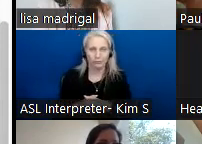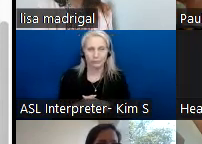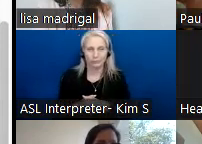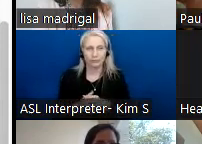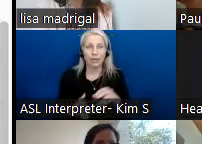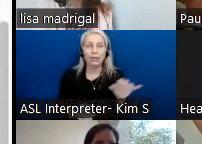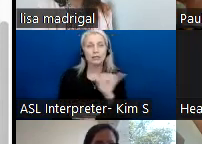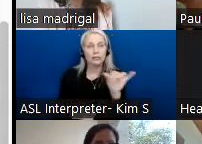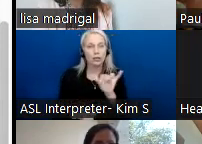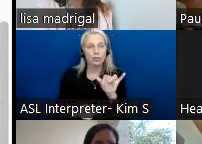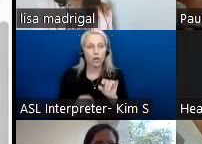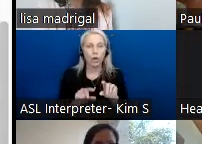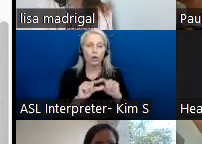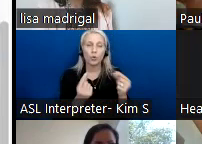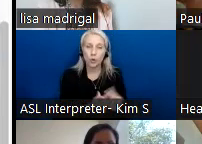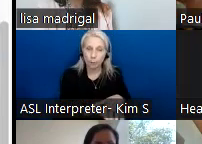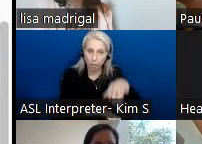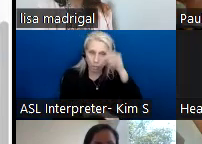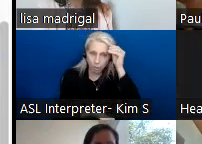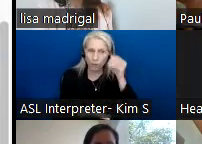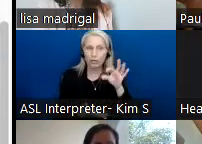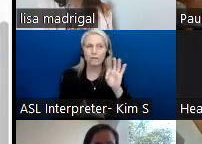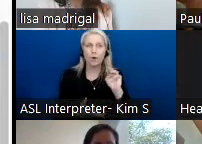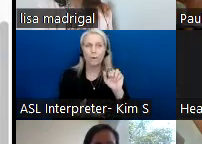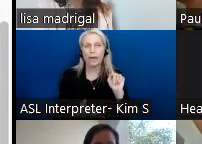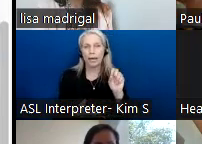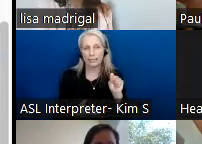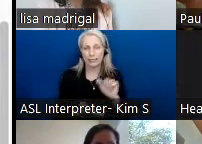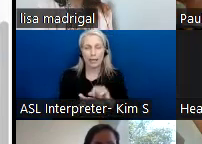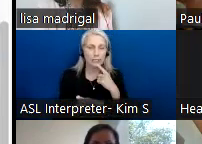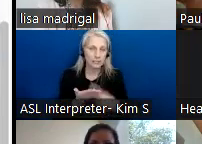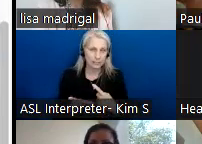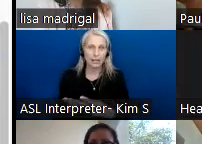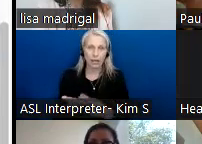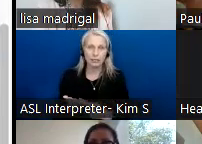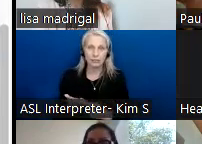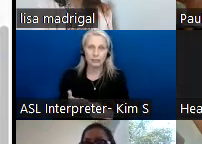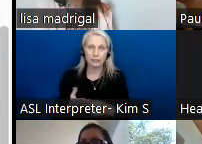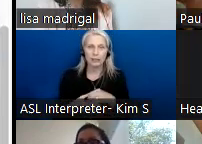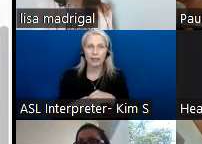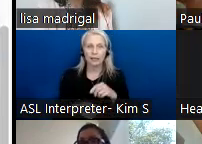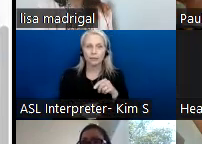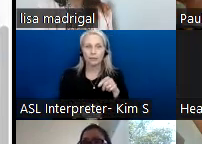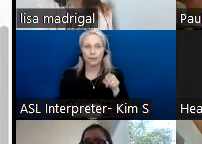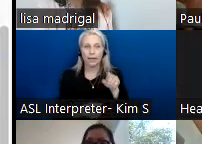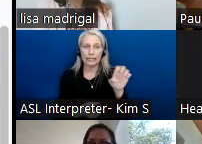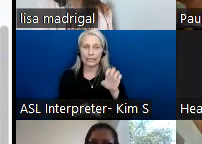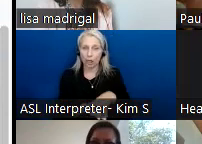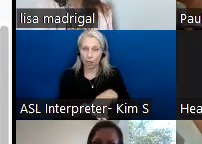there's also group learning formats that are discussed in this e-learning